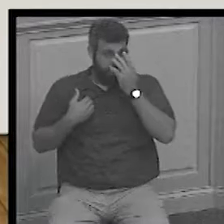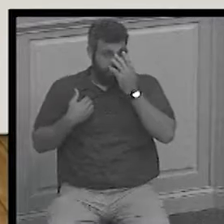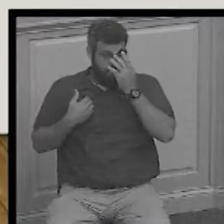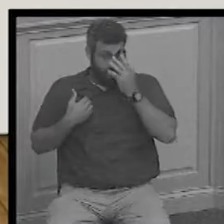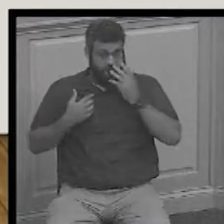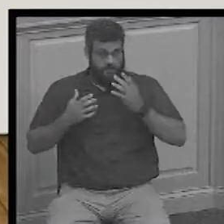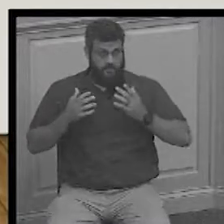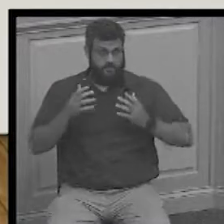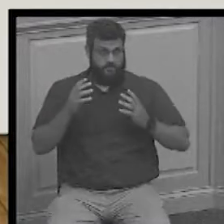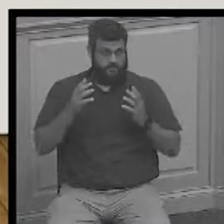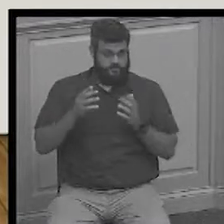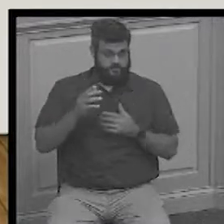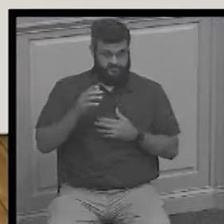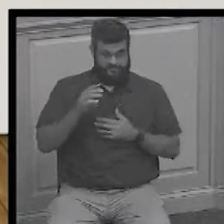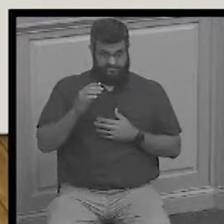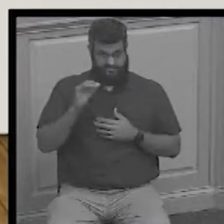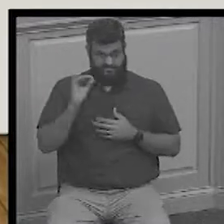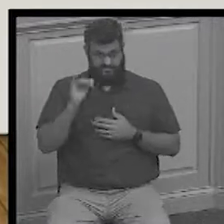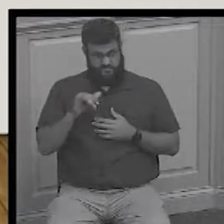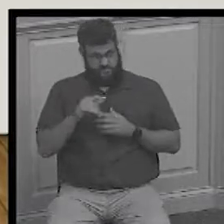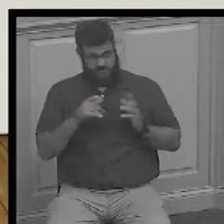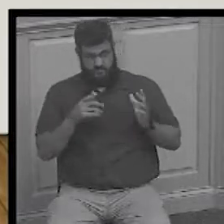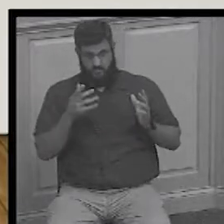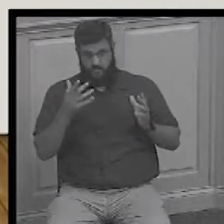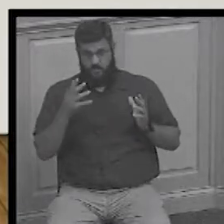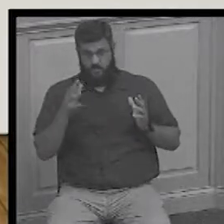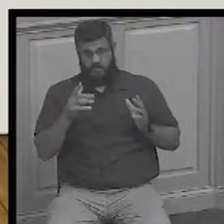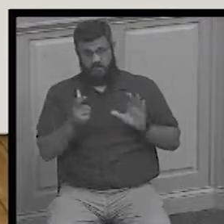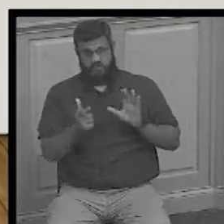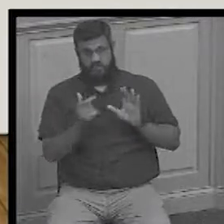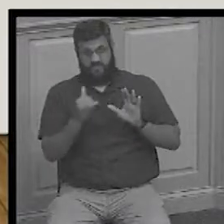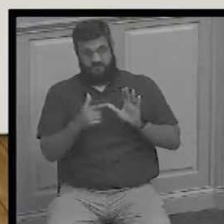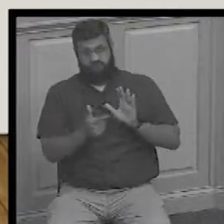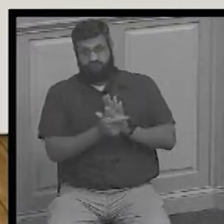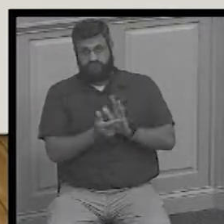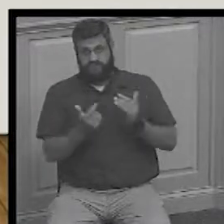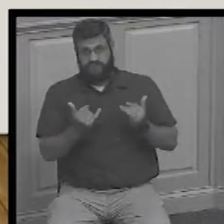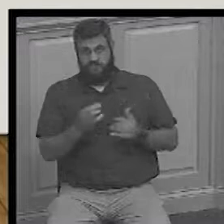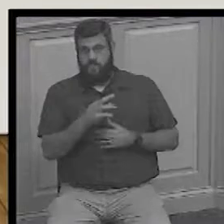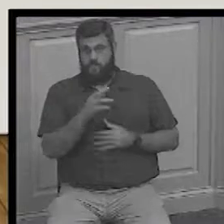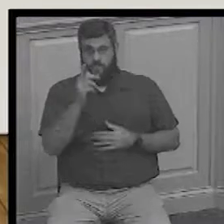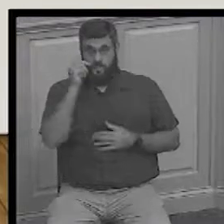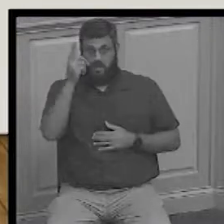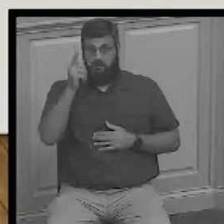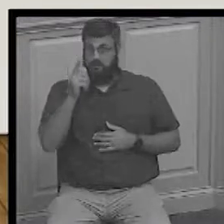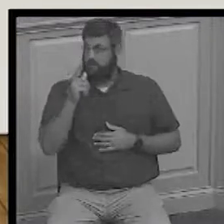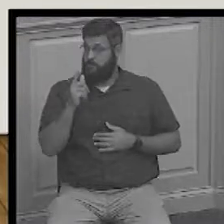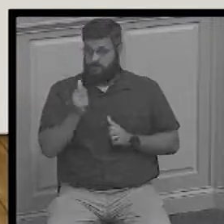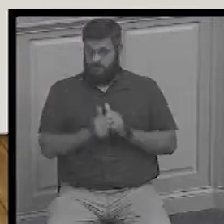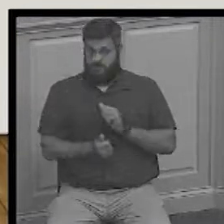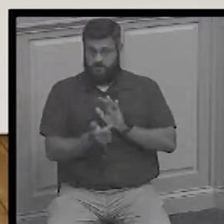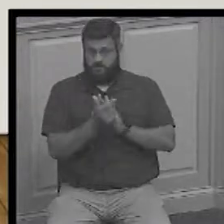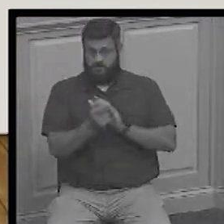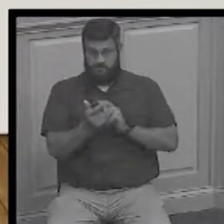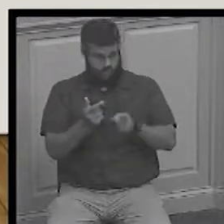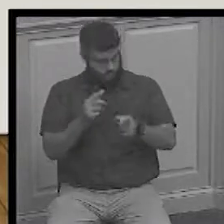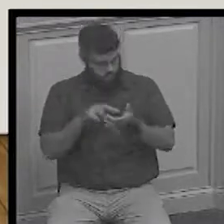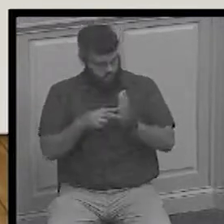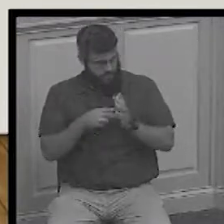And is that already in violation, or would it be in violation? Are you talking about the